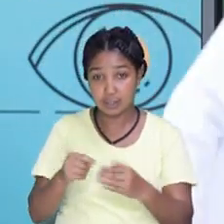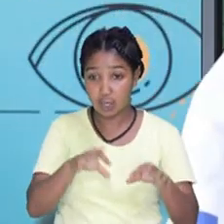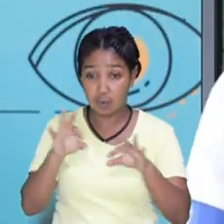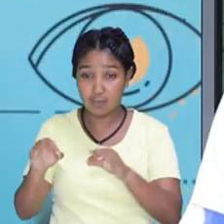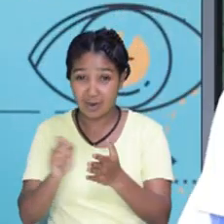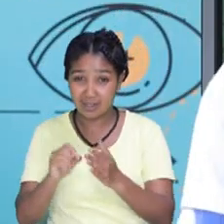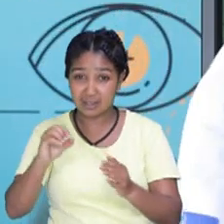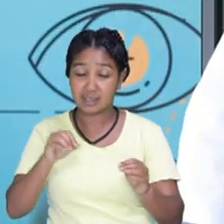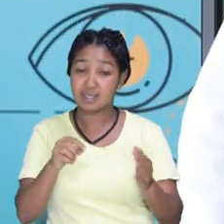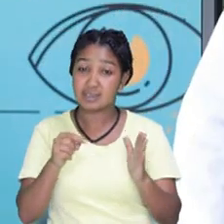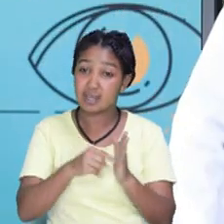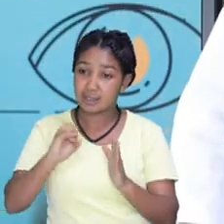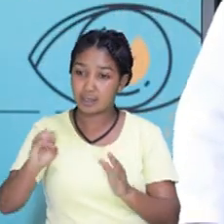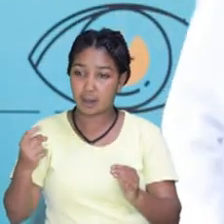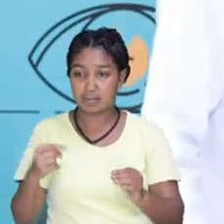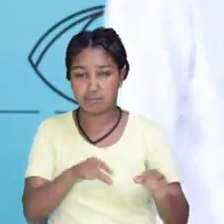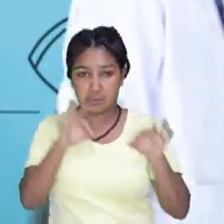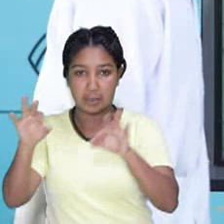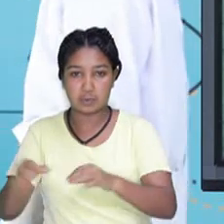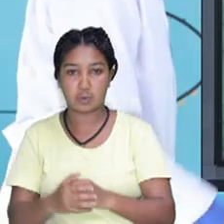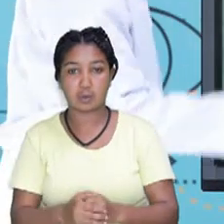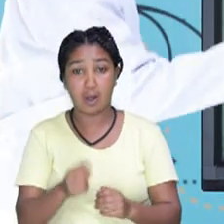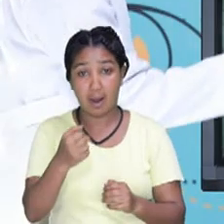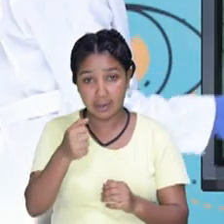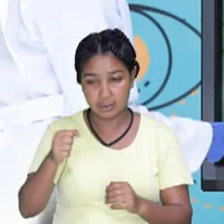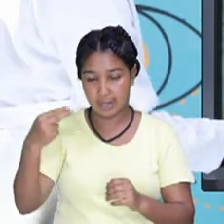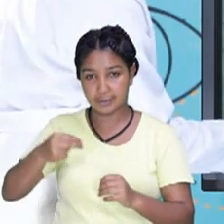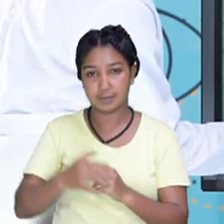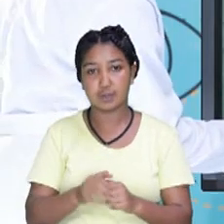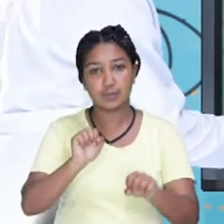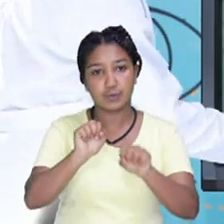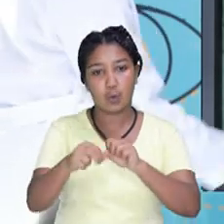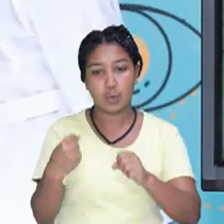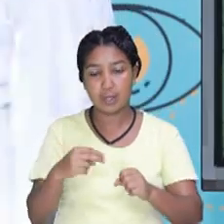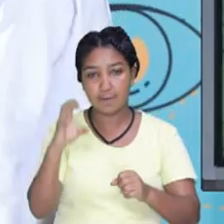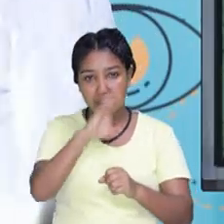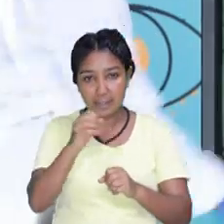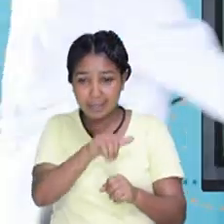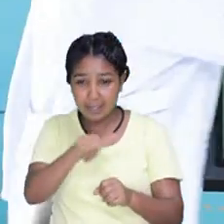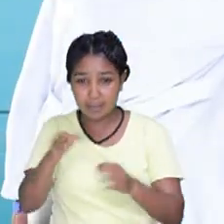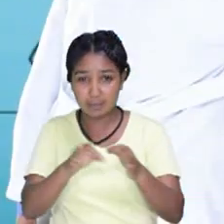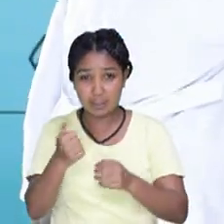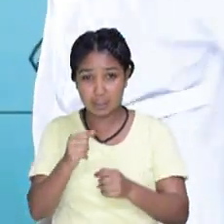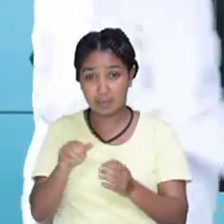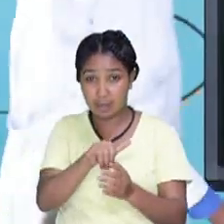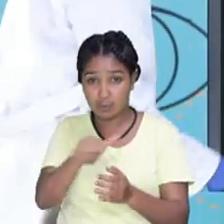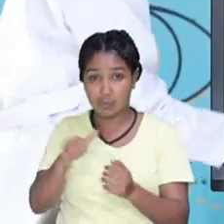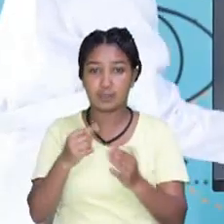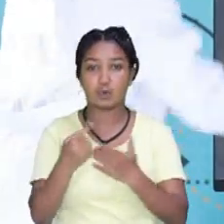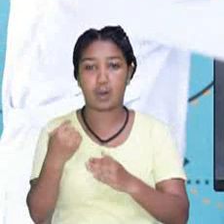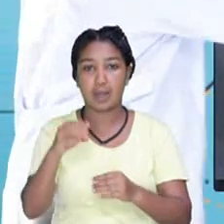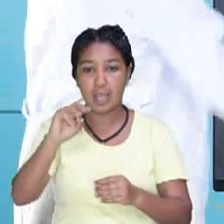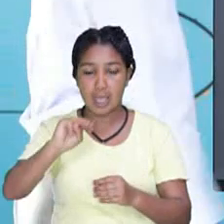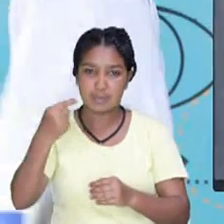of writing sine theta, it's possible to resubstitute it as h. Therefore, we can find the same expression as that of this